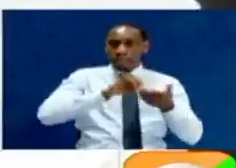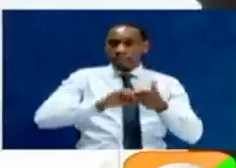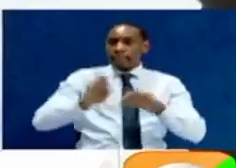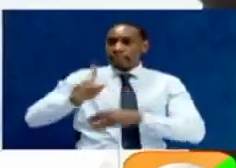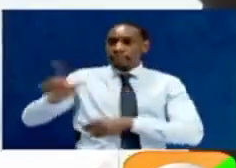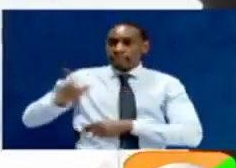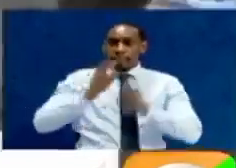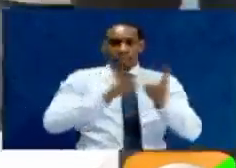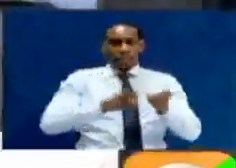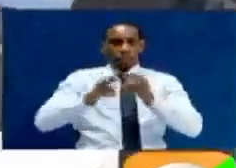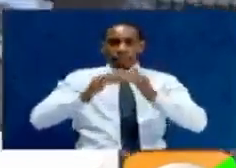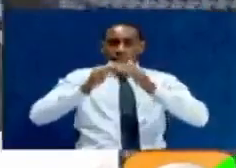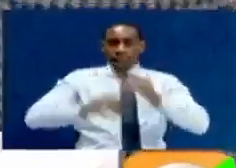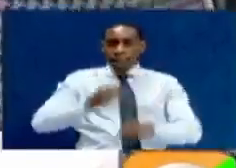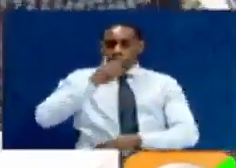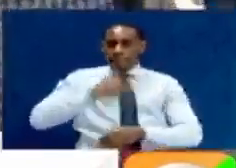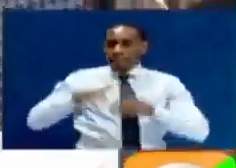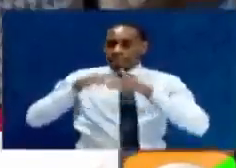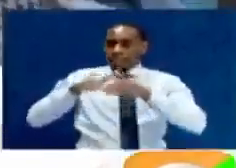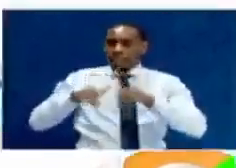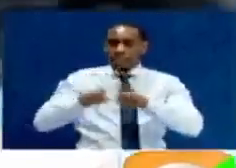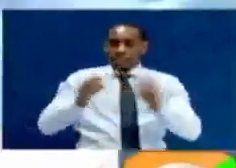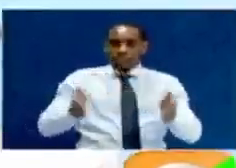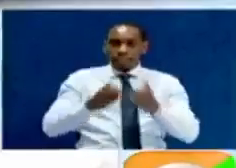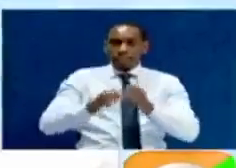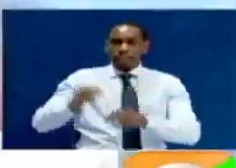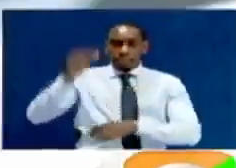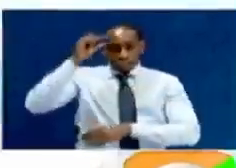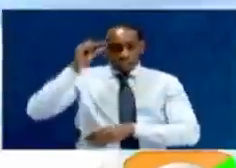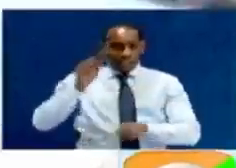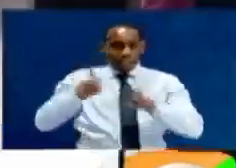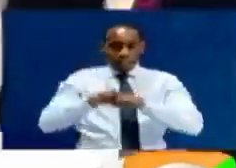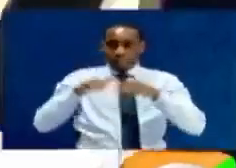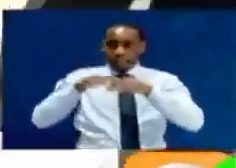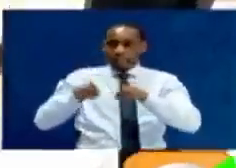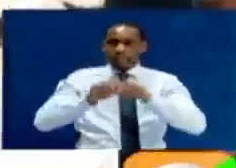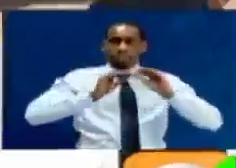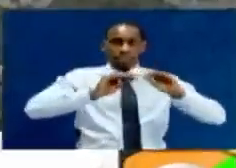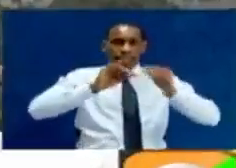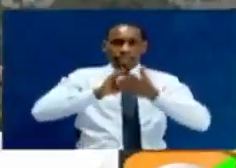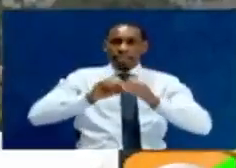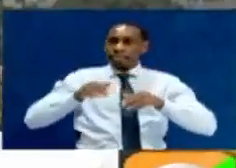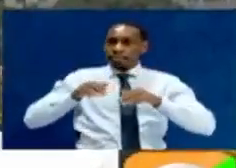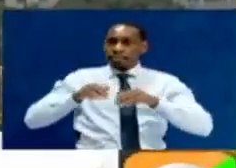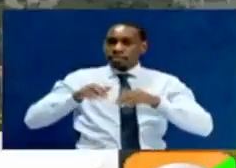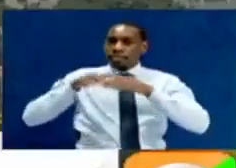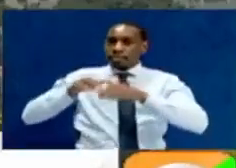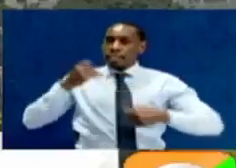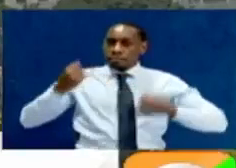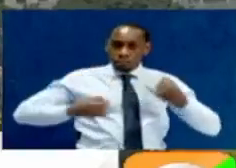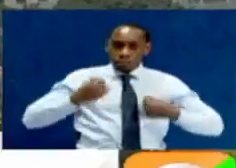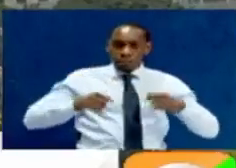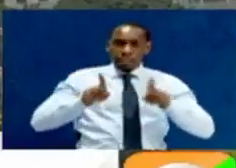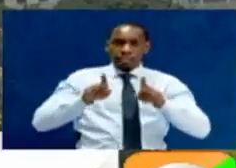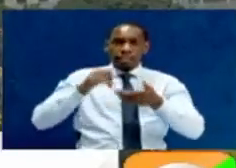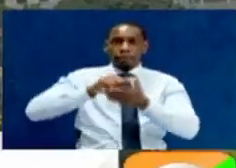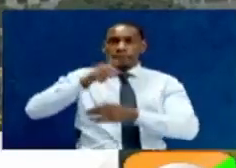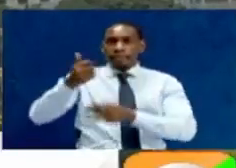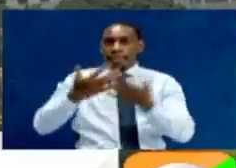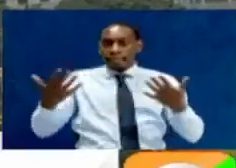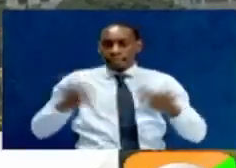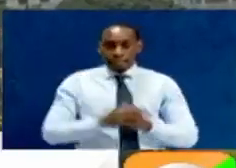the bill normalizes underage sex, encourages same-sex marriages, and teaches that sex is for pleasure, among other